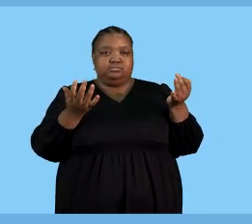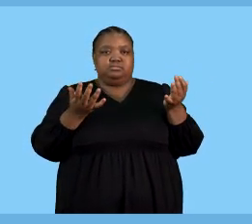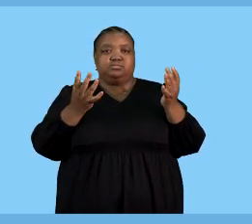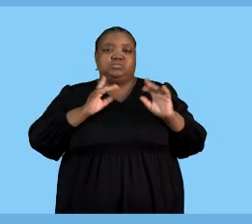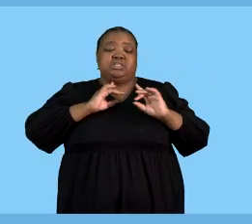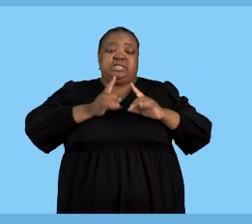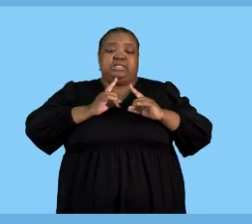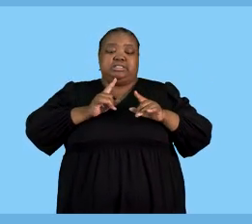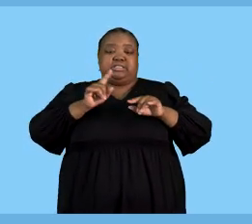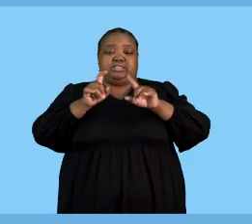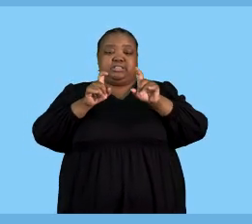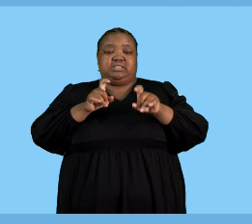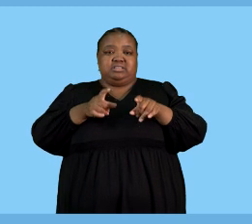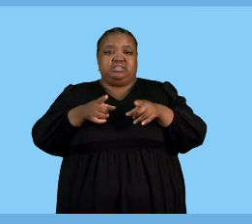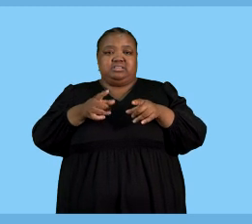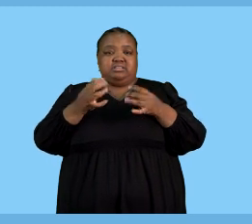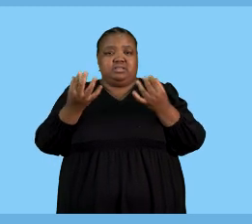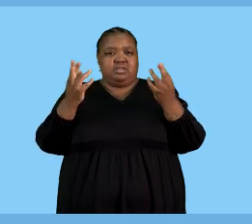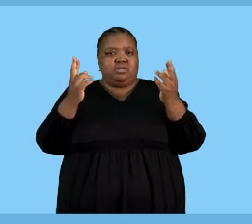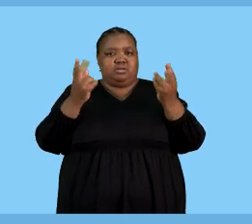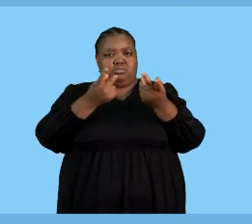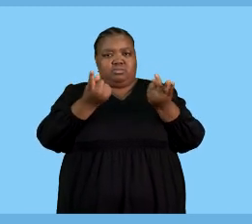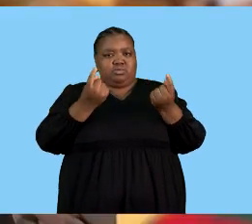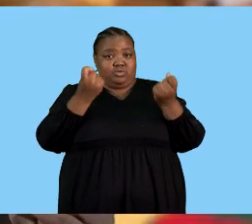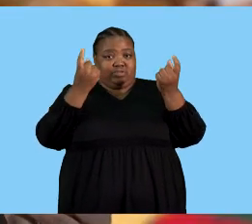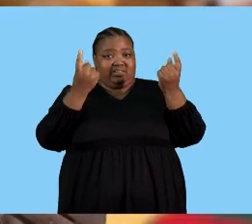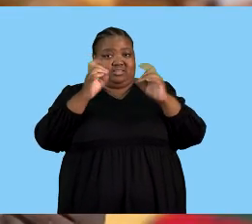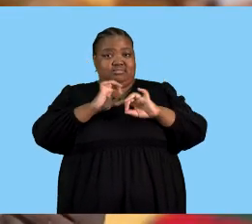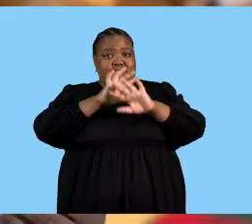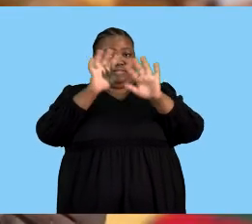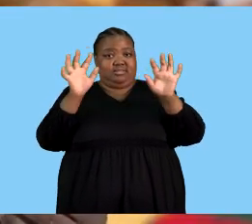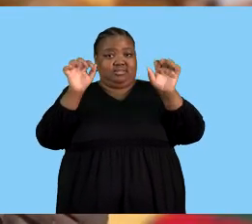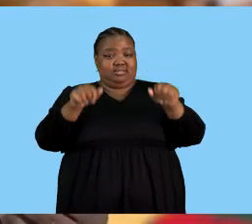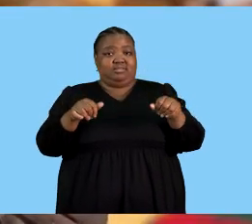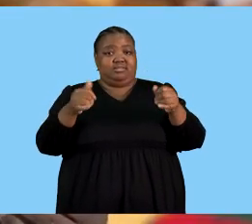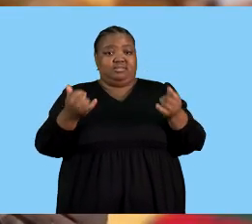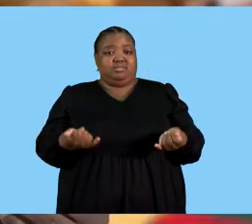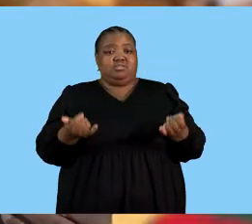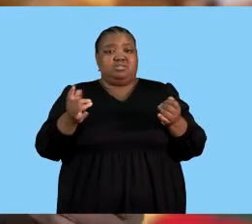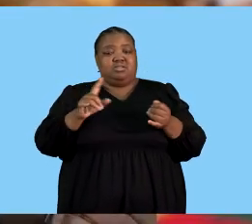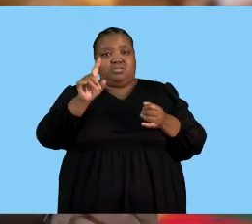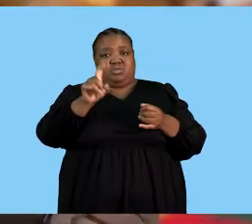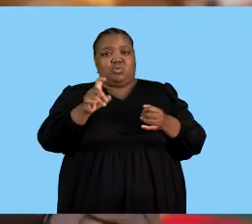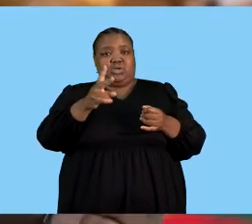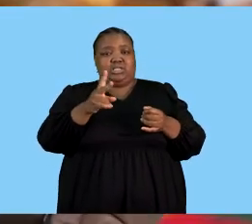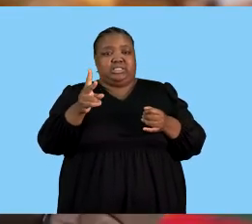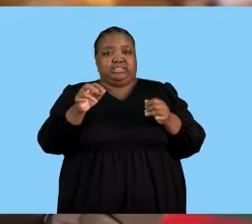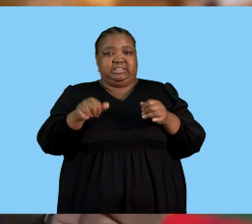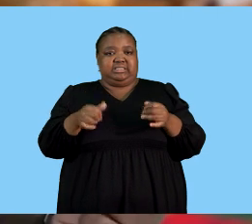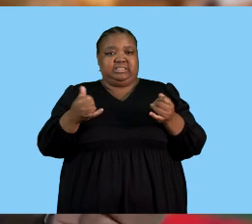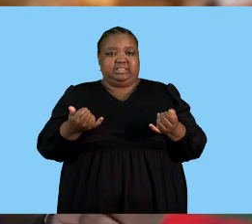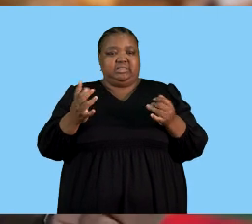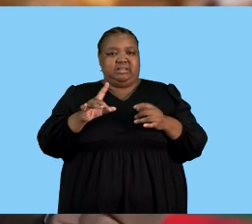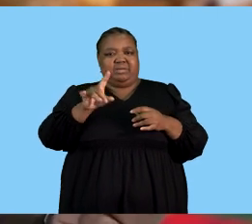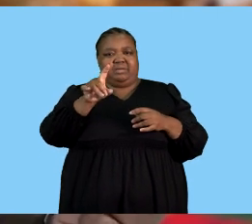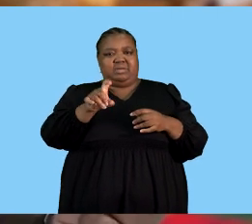Now, as we move along to answer other questions, I hope you understood and it was clear. We are faced with another question